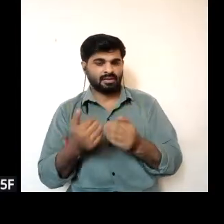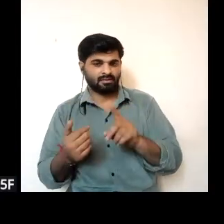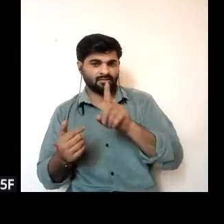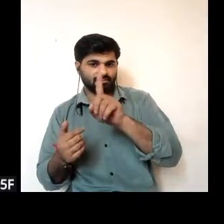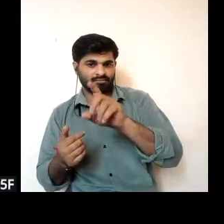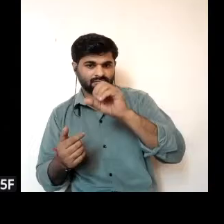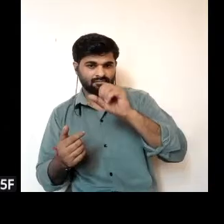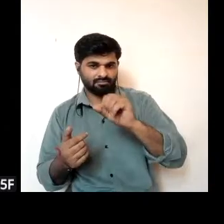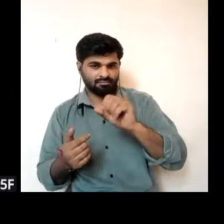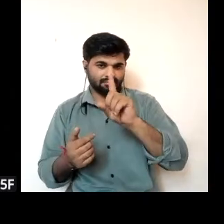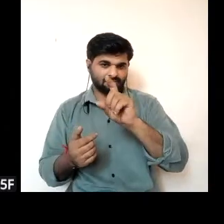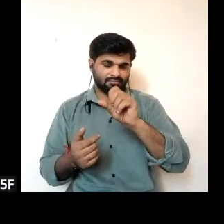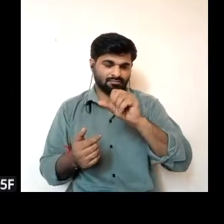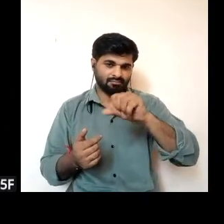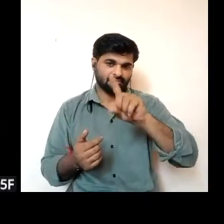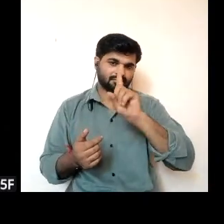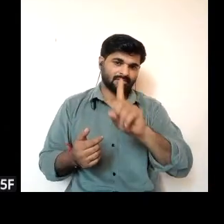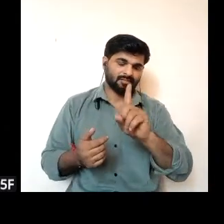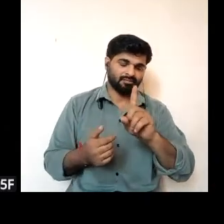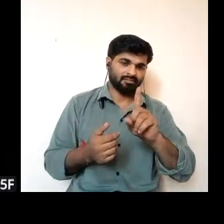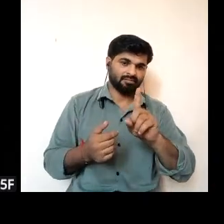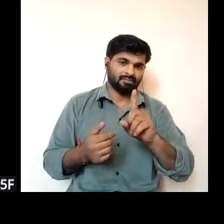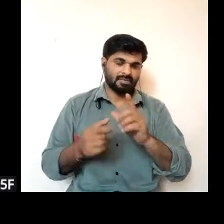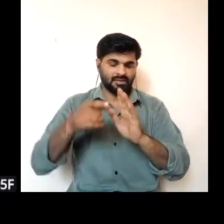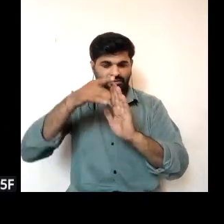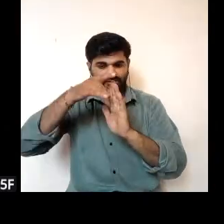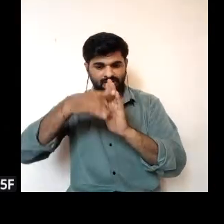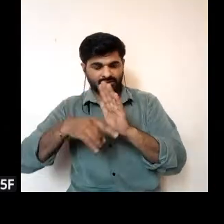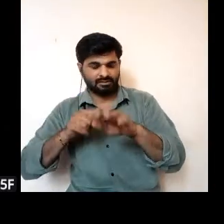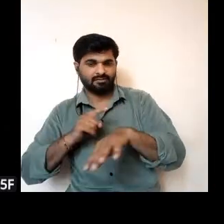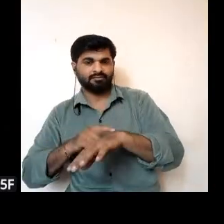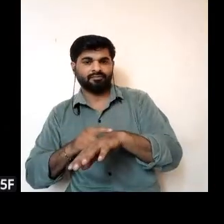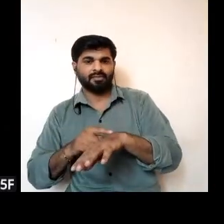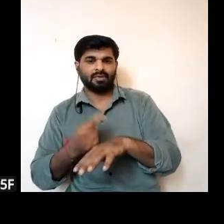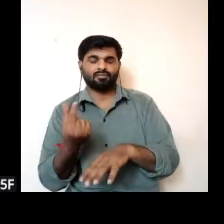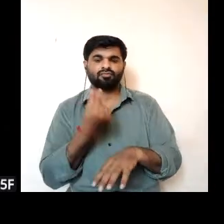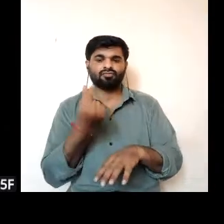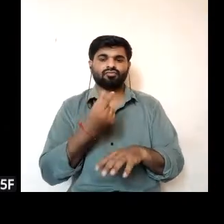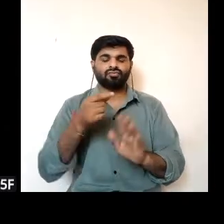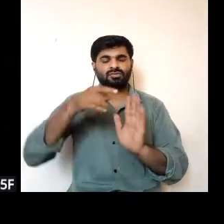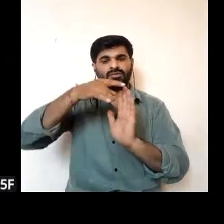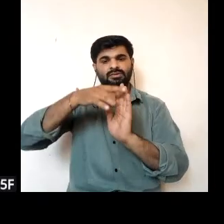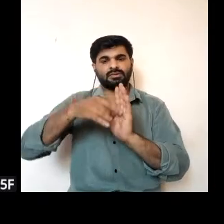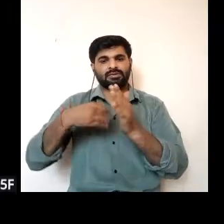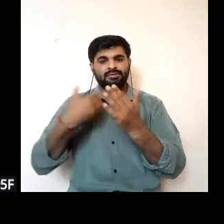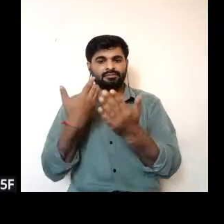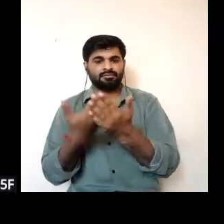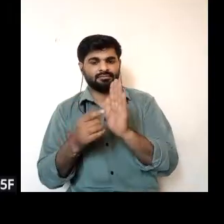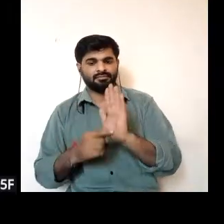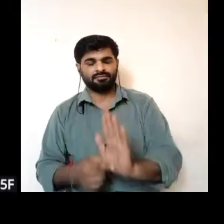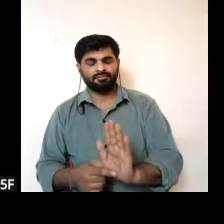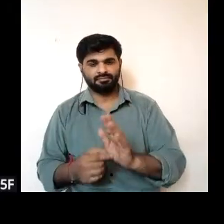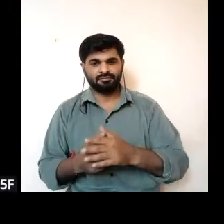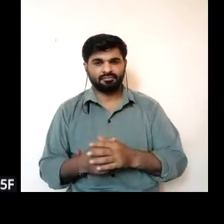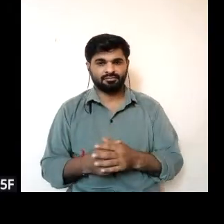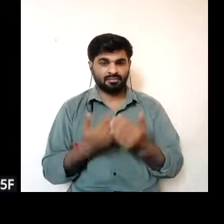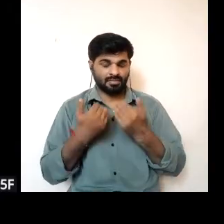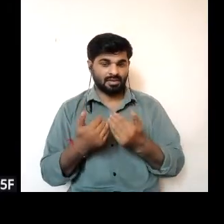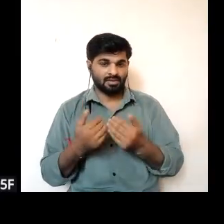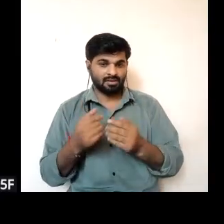was set up by NCPDP. So we had a huge database of the disability